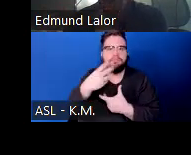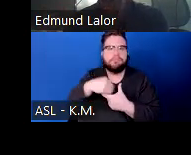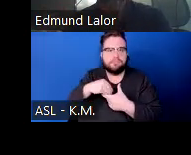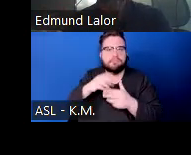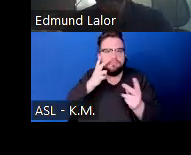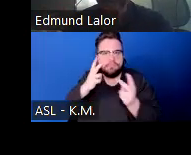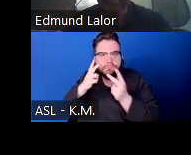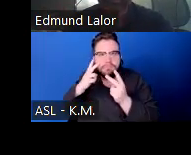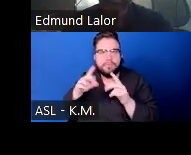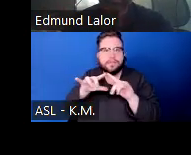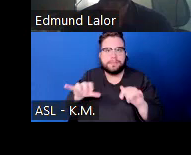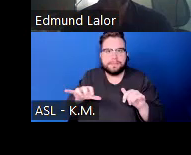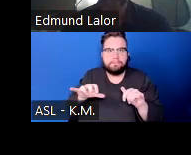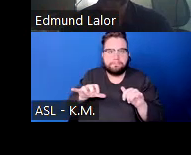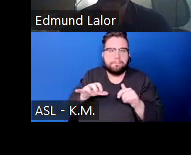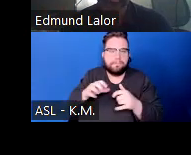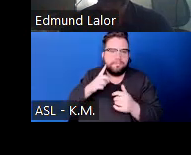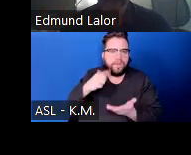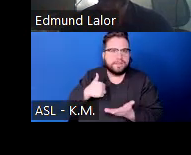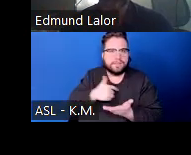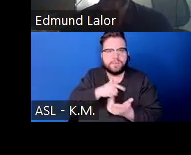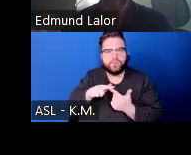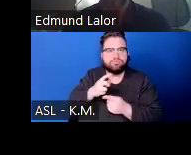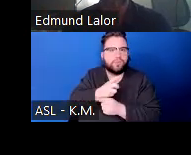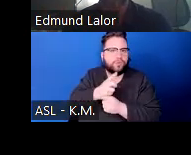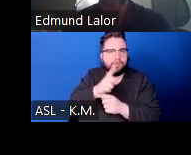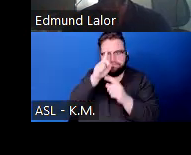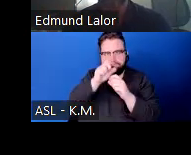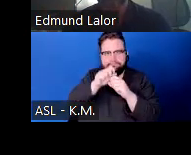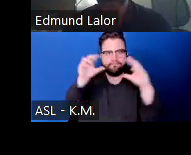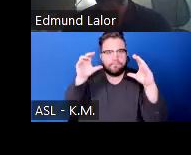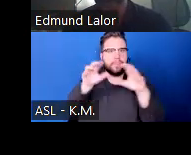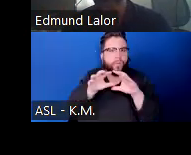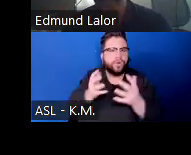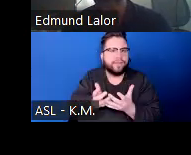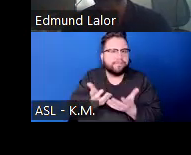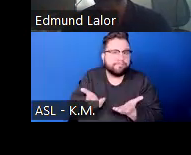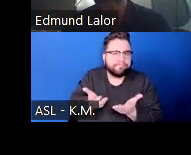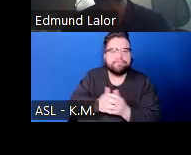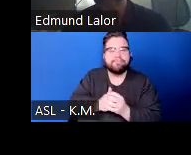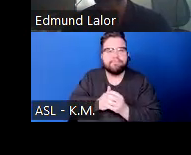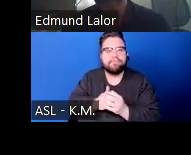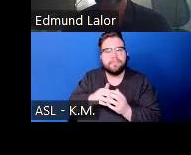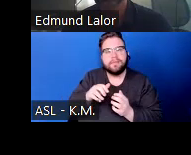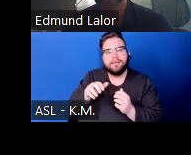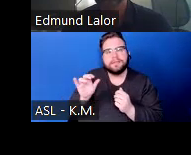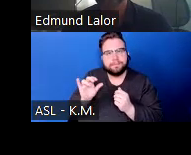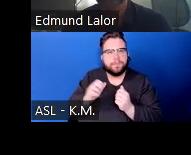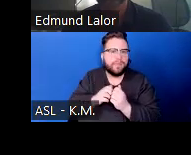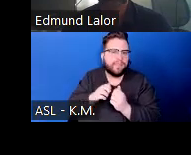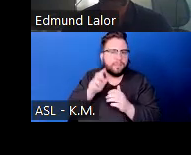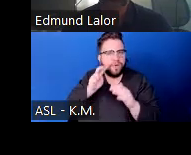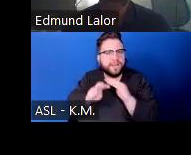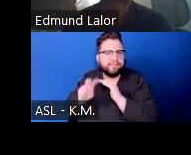world. I'd like to give one more example of this notion of of predictive processing, specifically